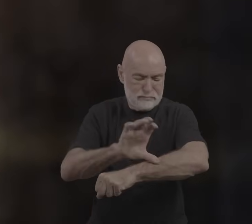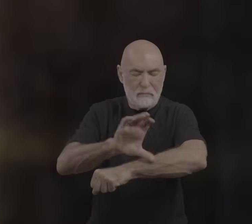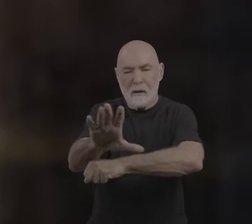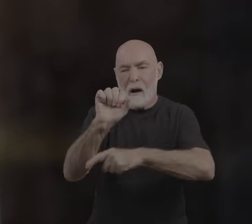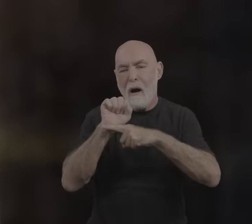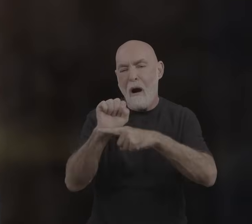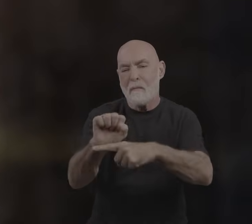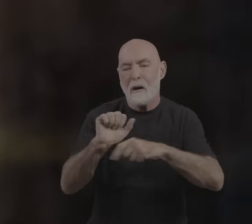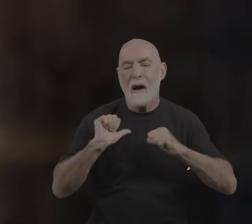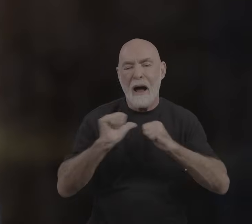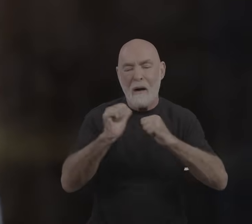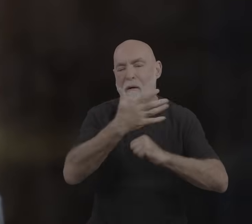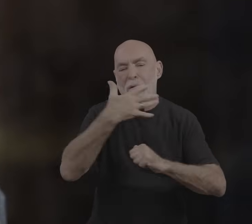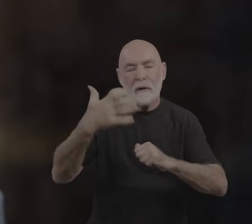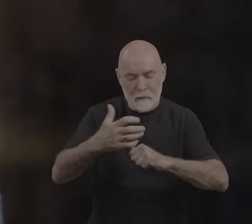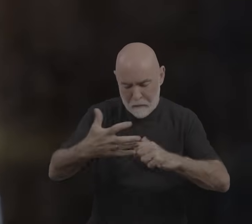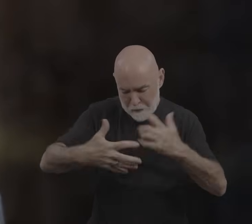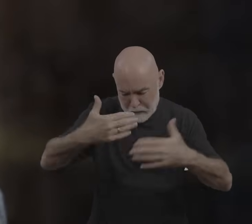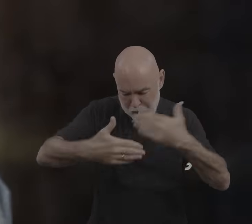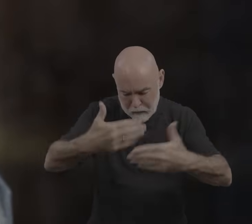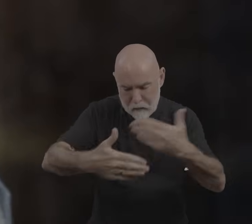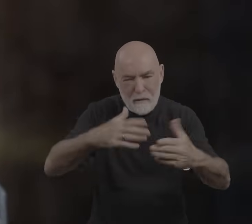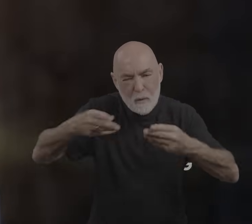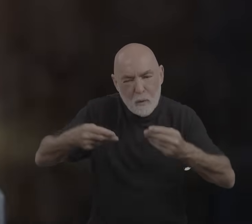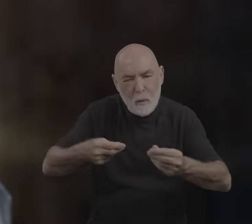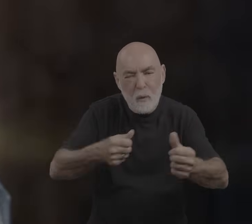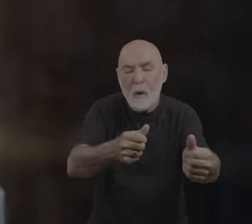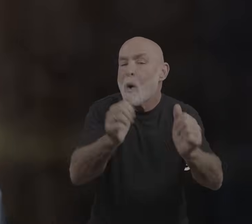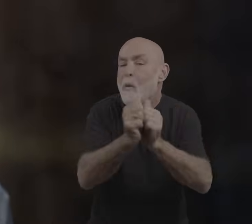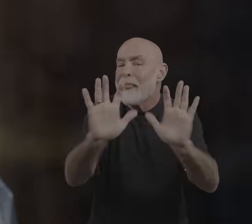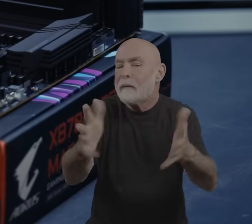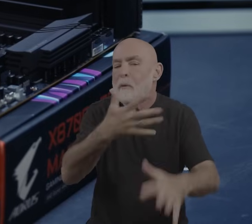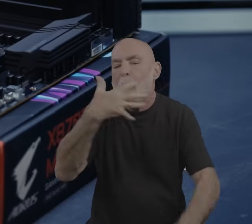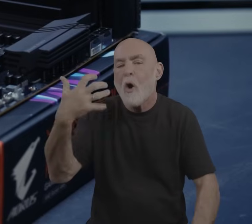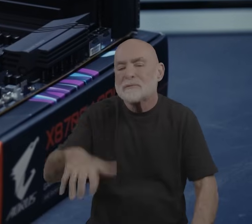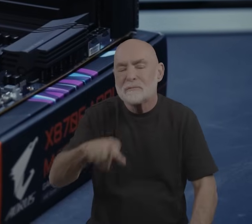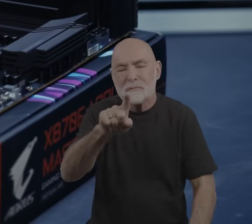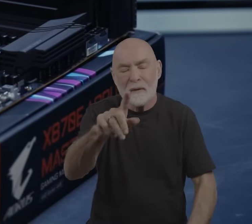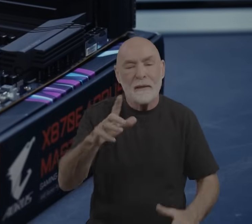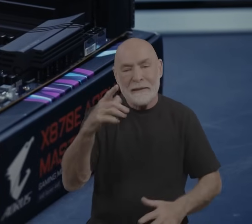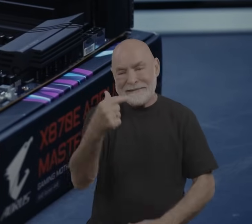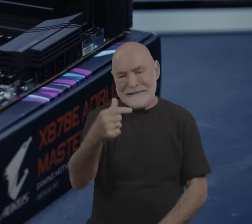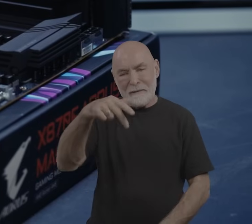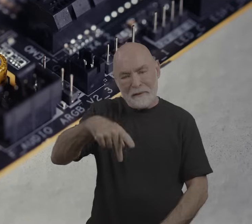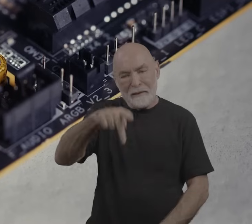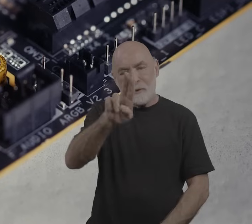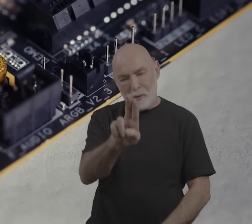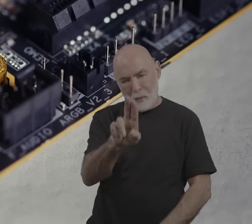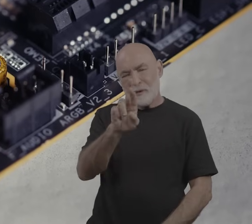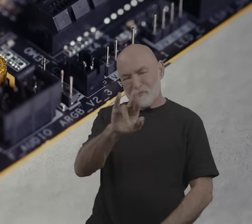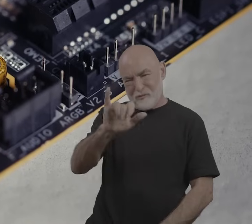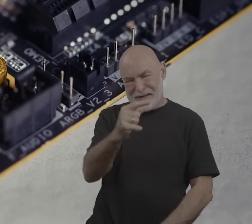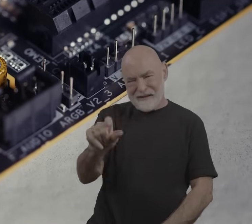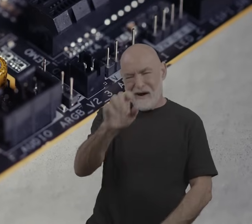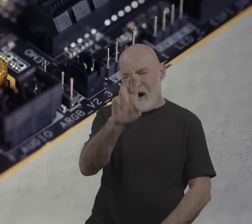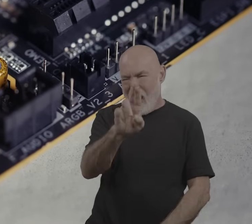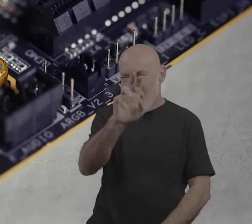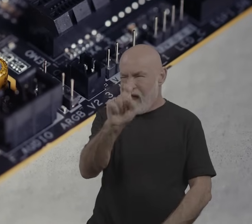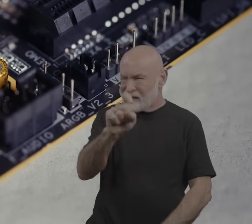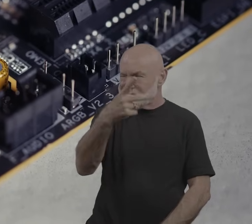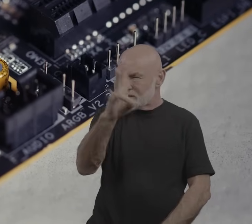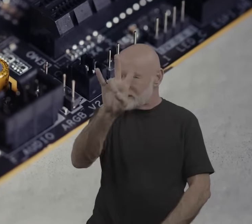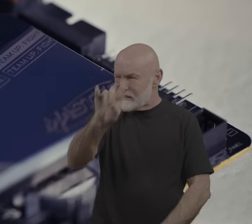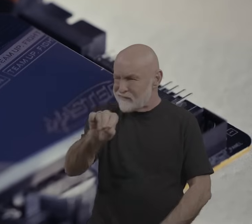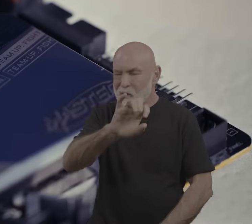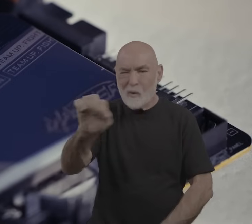and heat sinks will keep our Ryzen X3D rig running great without running hot. And of course, our GPU, a Gigabyte Radeon RX